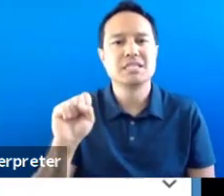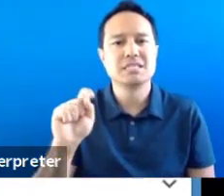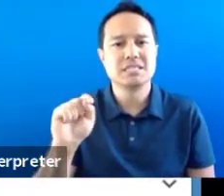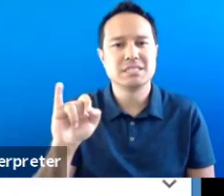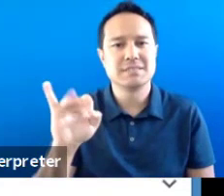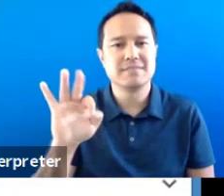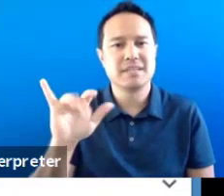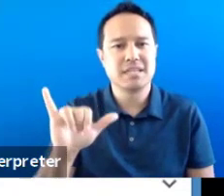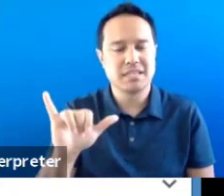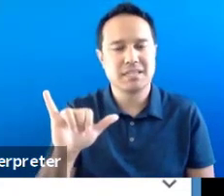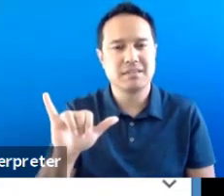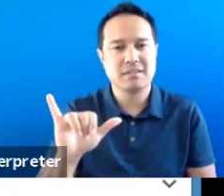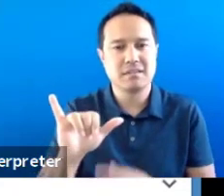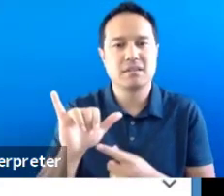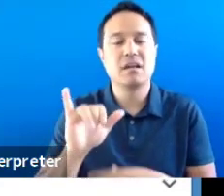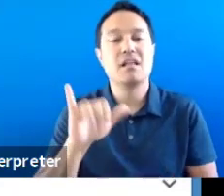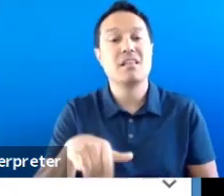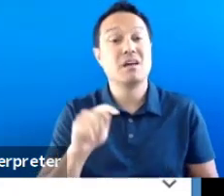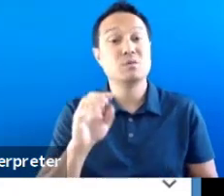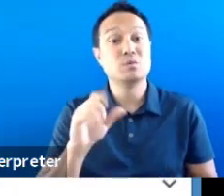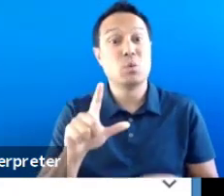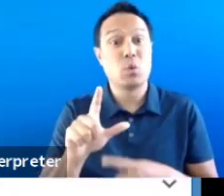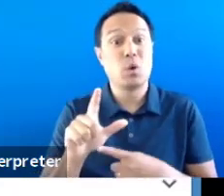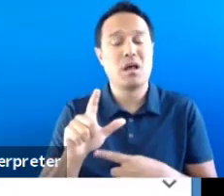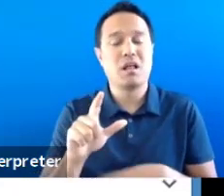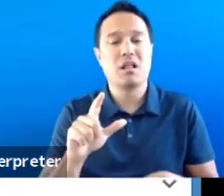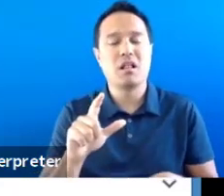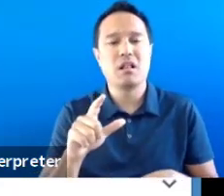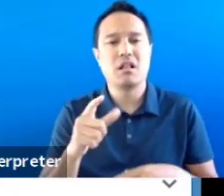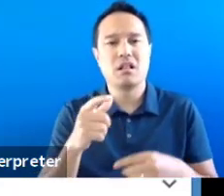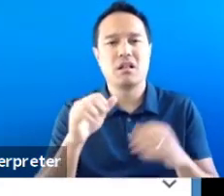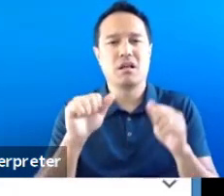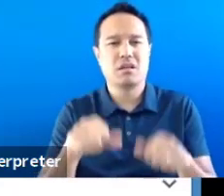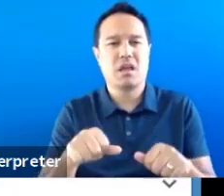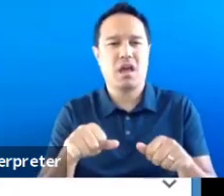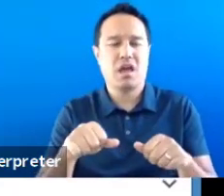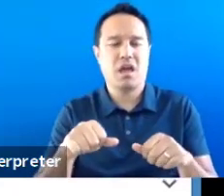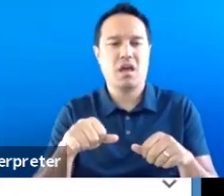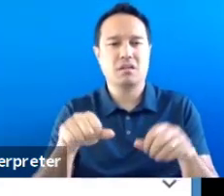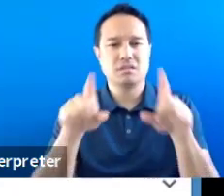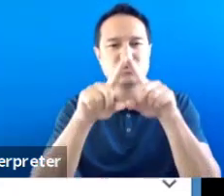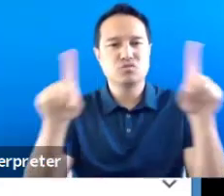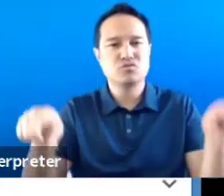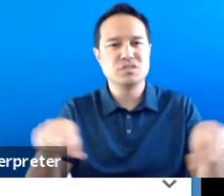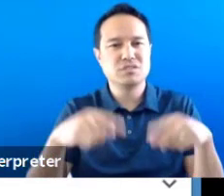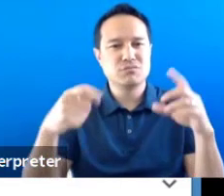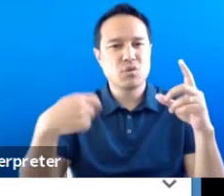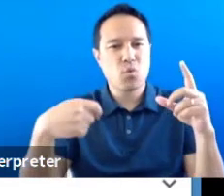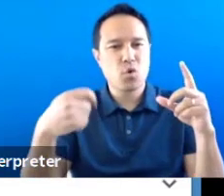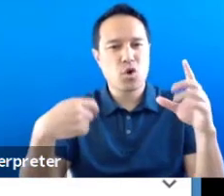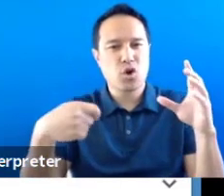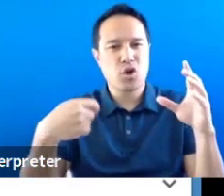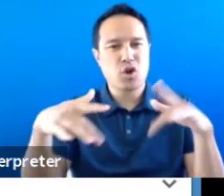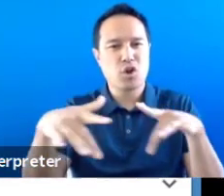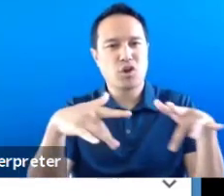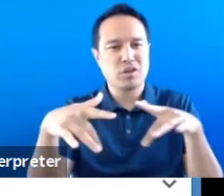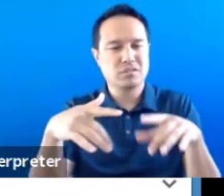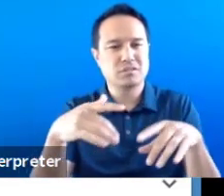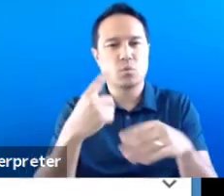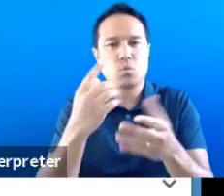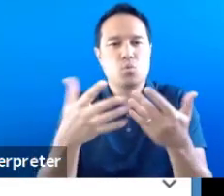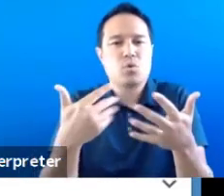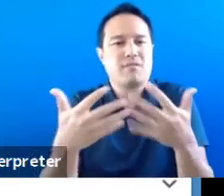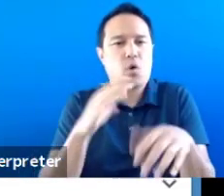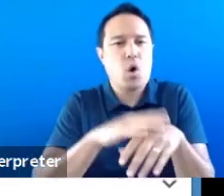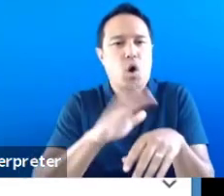is a tool, if you're not familiar with it, that lets you screen record whatever on your browser tab, your entire desktop.